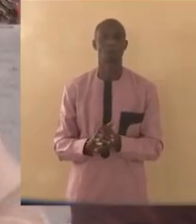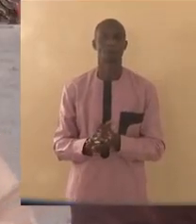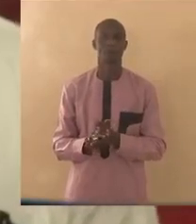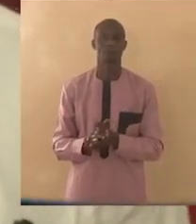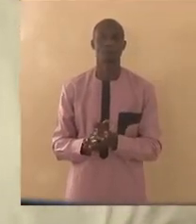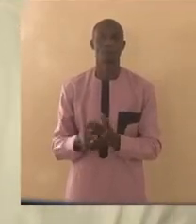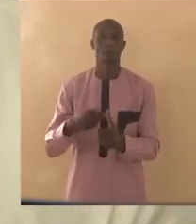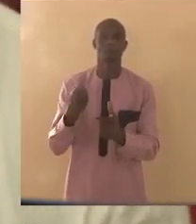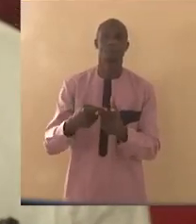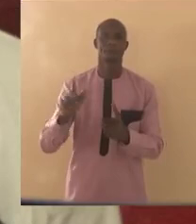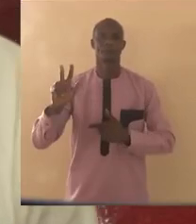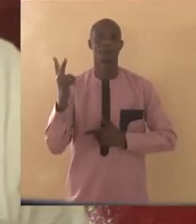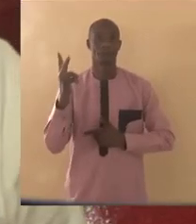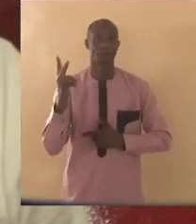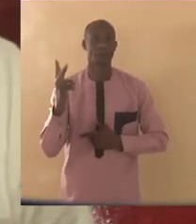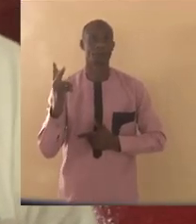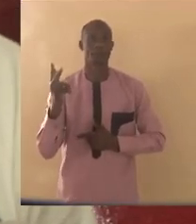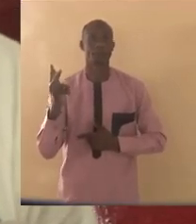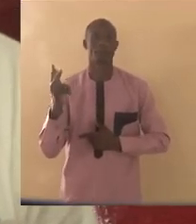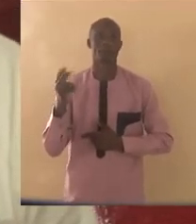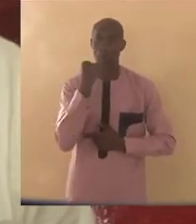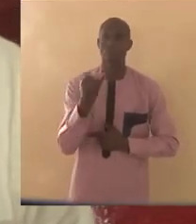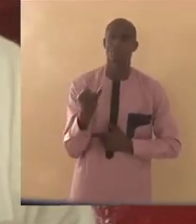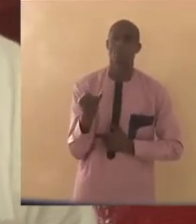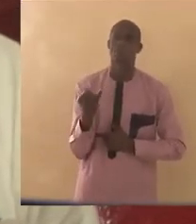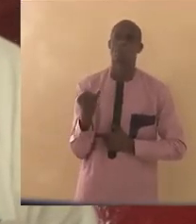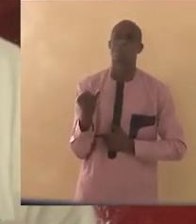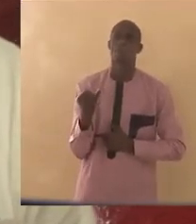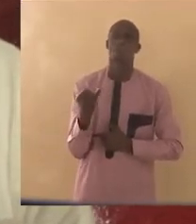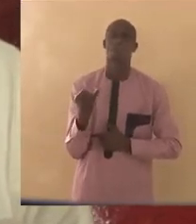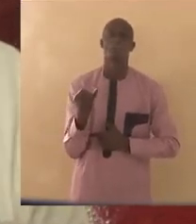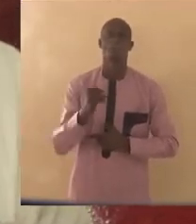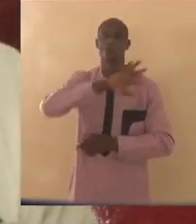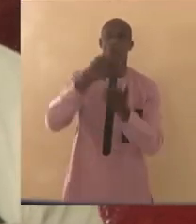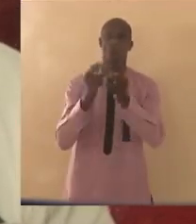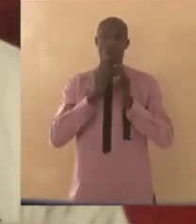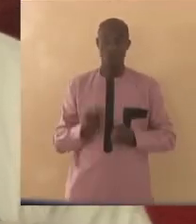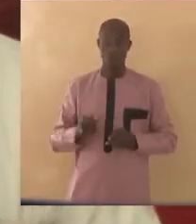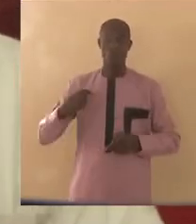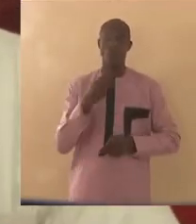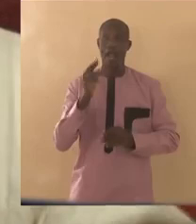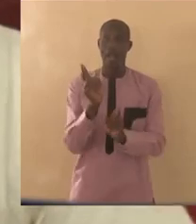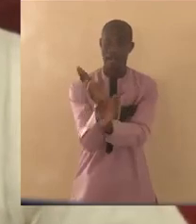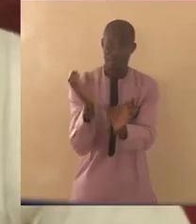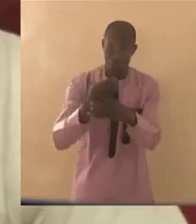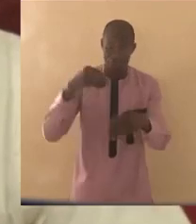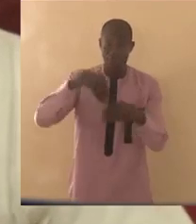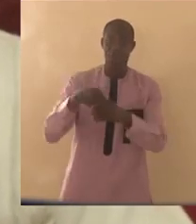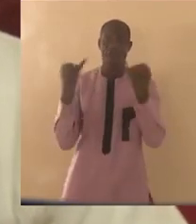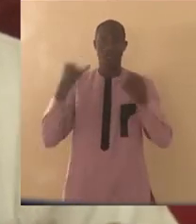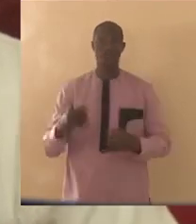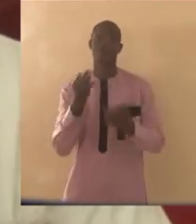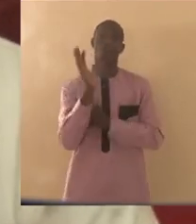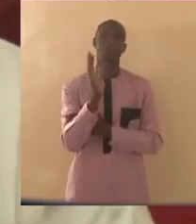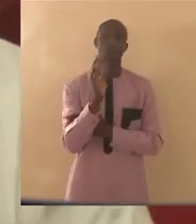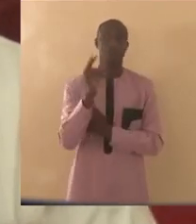Yes. Then the third, I would say, is that us humans, we are created in the image and likeness of God, because